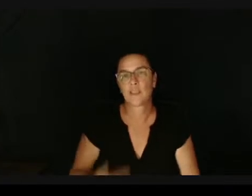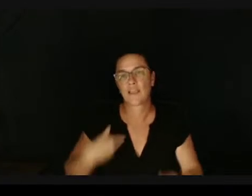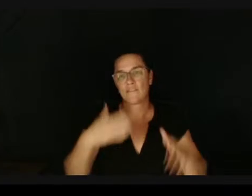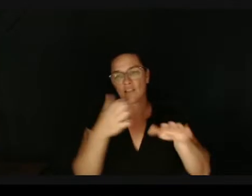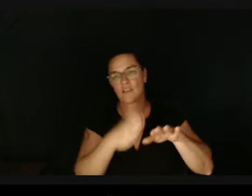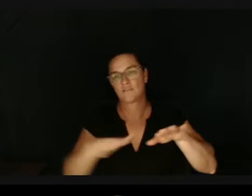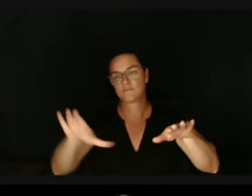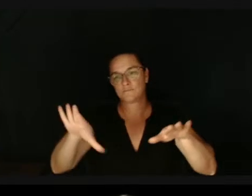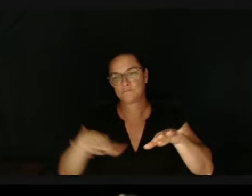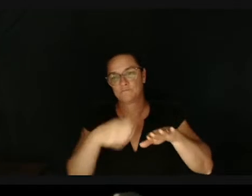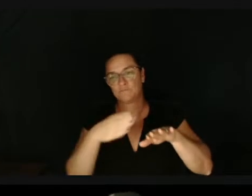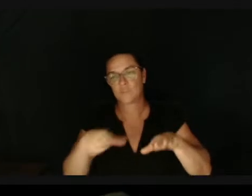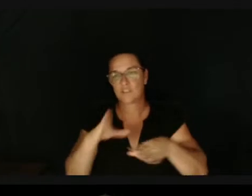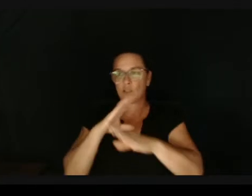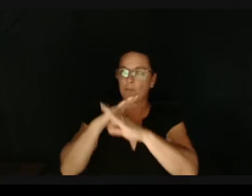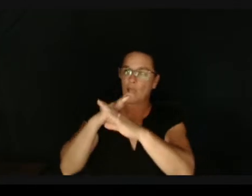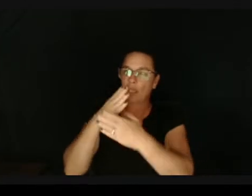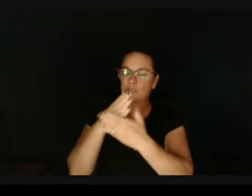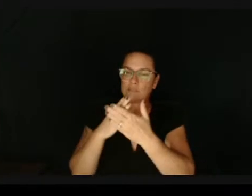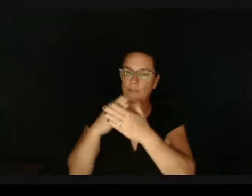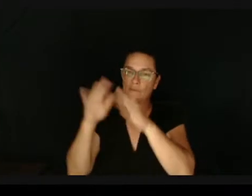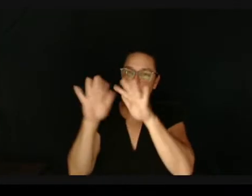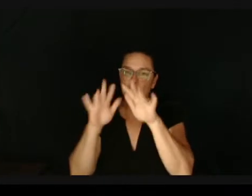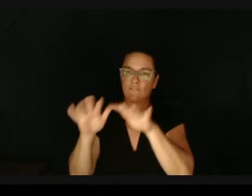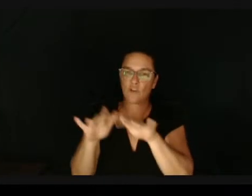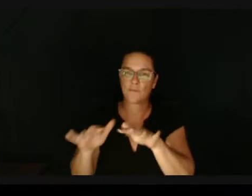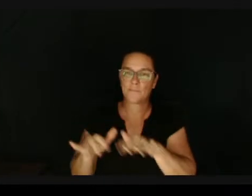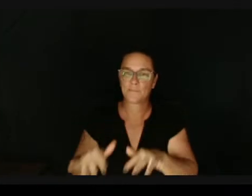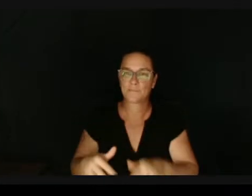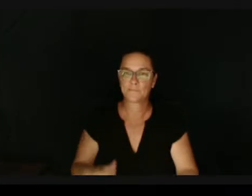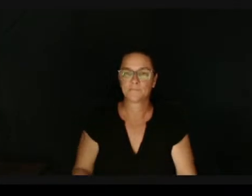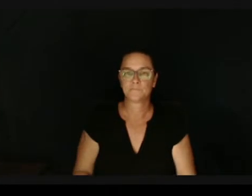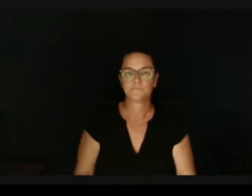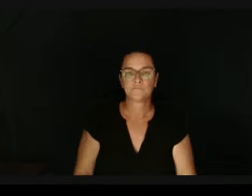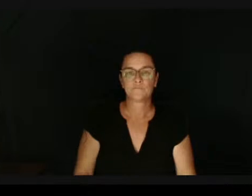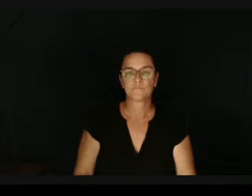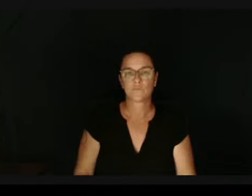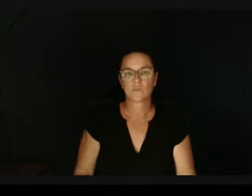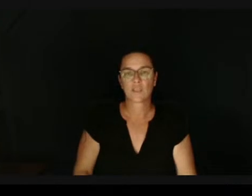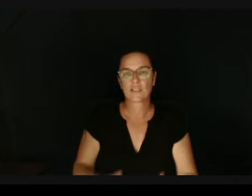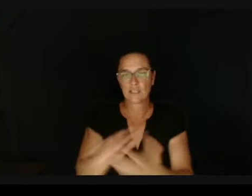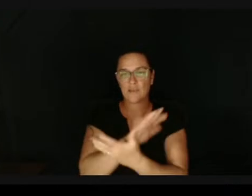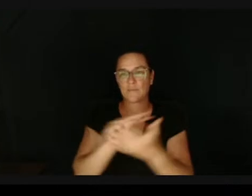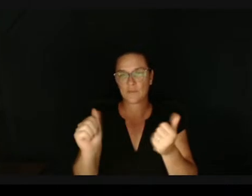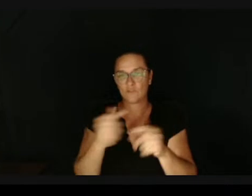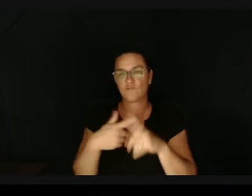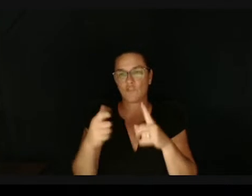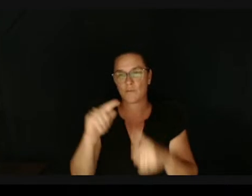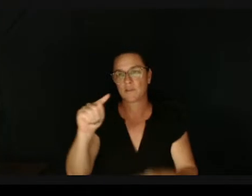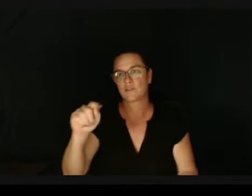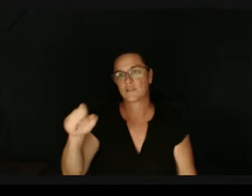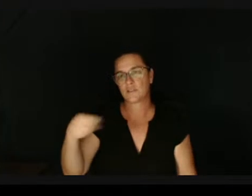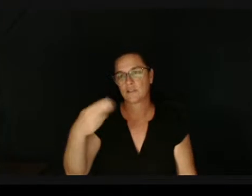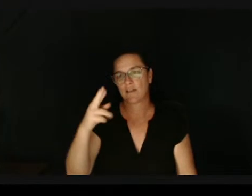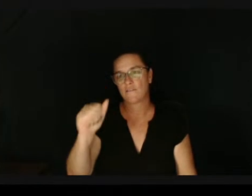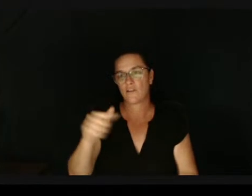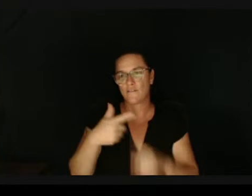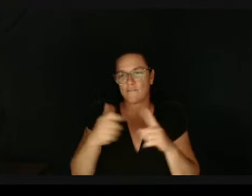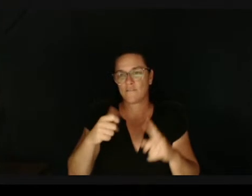right there. Yeah, partially buried and damaged by tephra produced by episode 15.